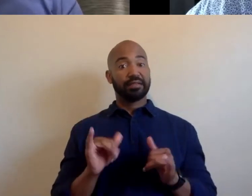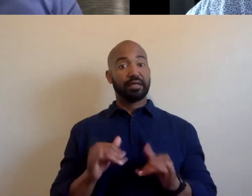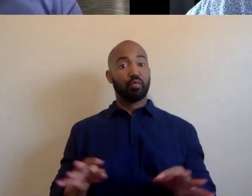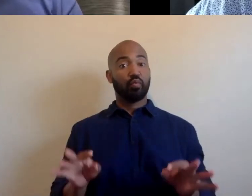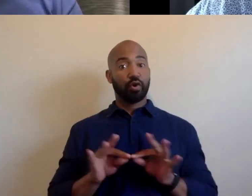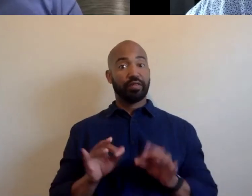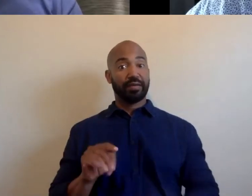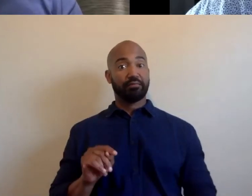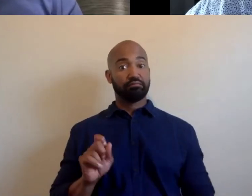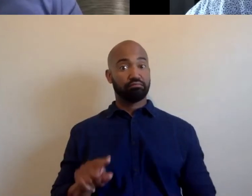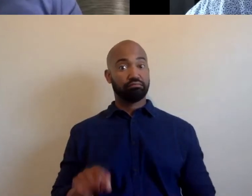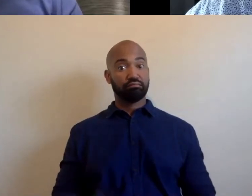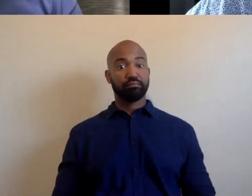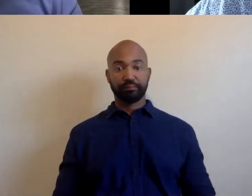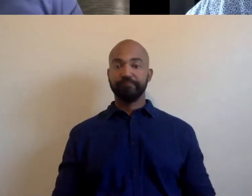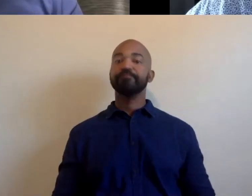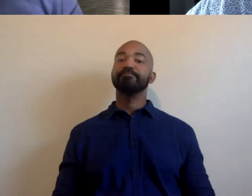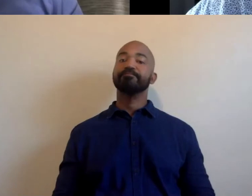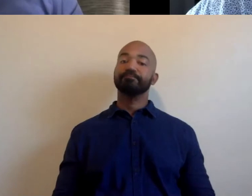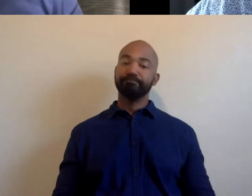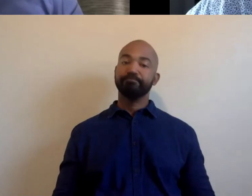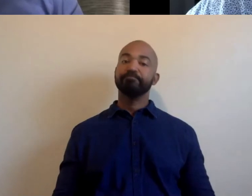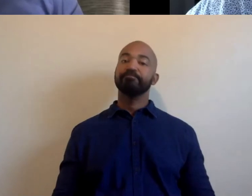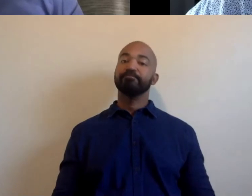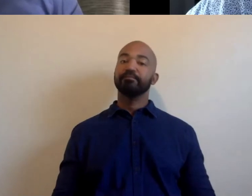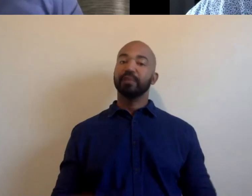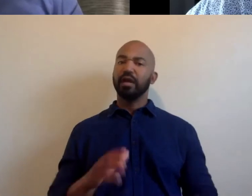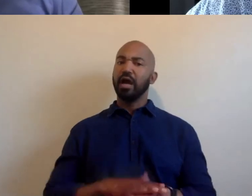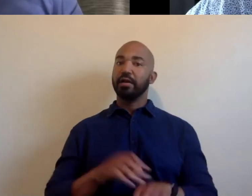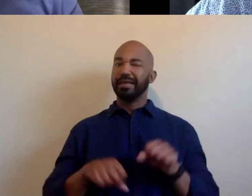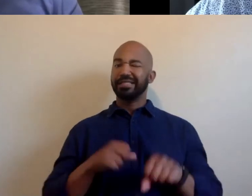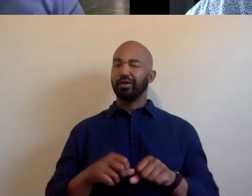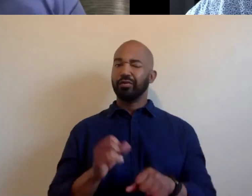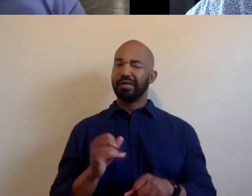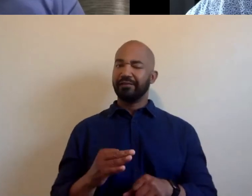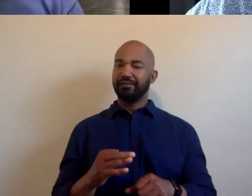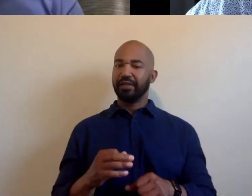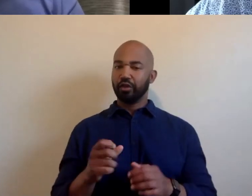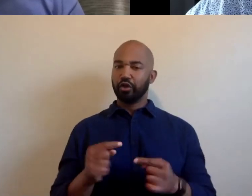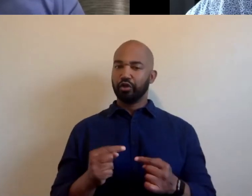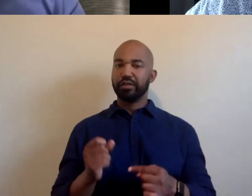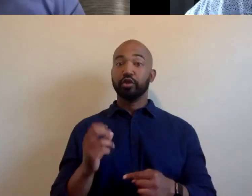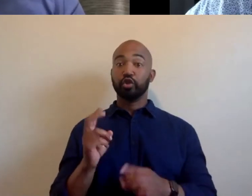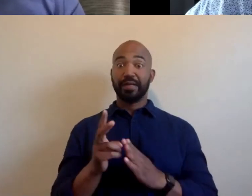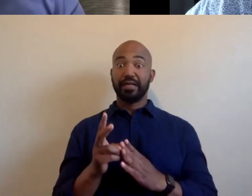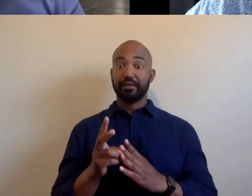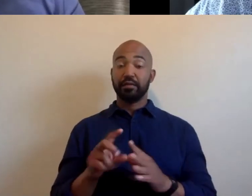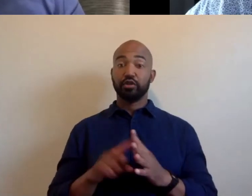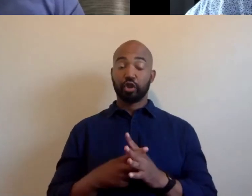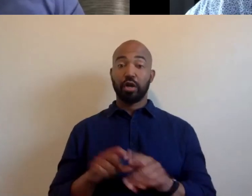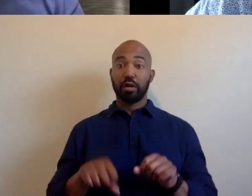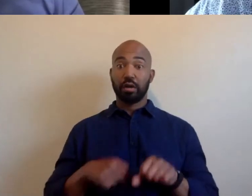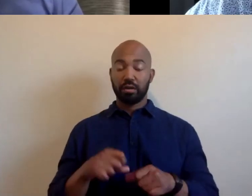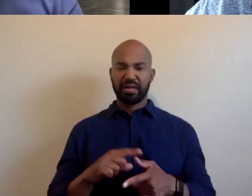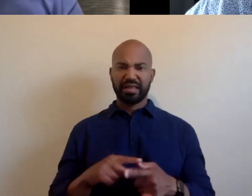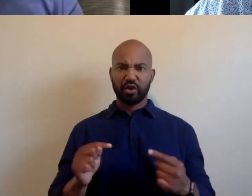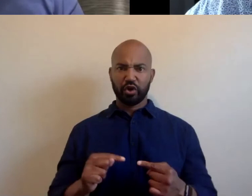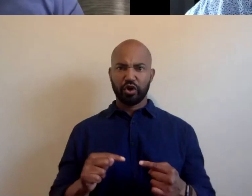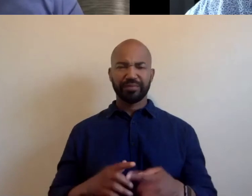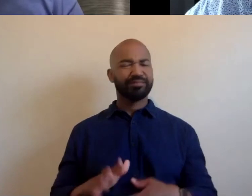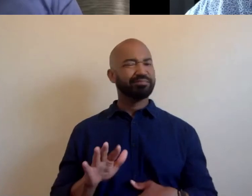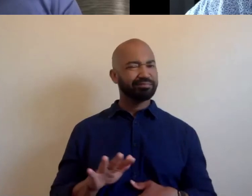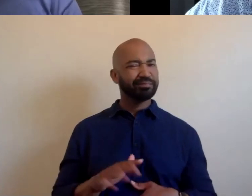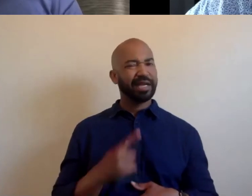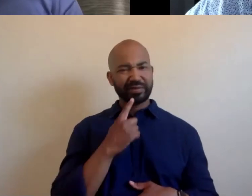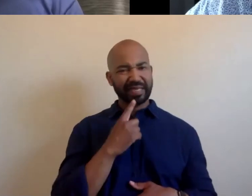great question. And I would say that makes it hard to get back on that bicycle if that hurts. I would consider trying something